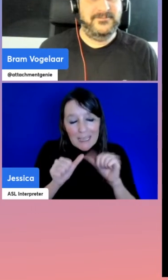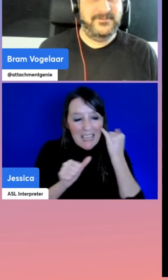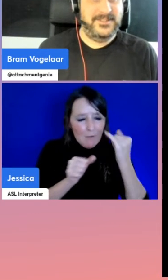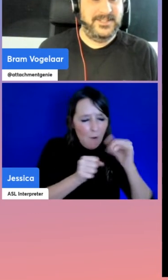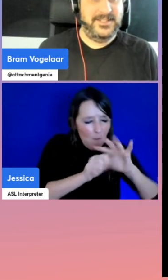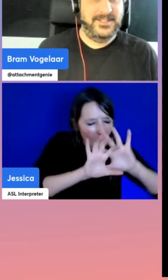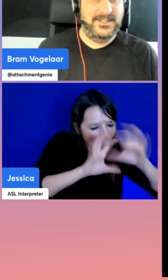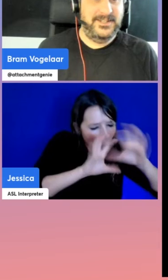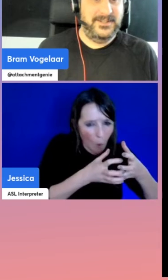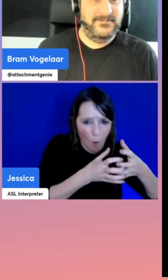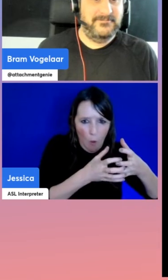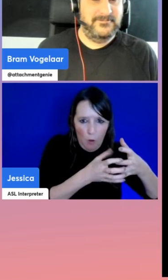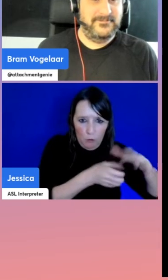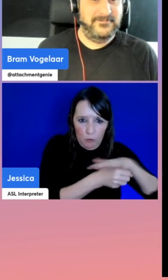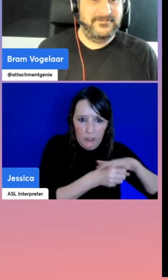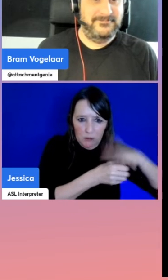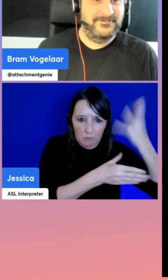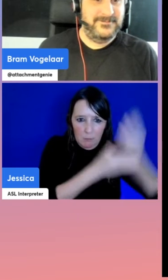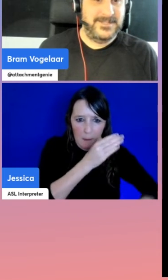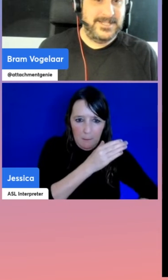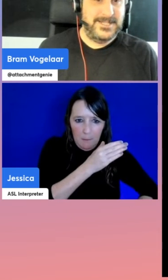The